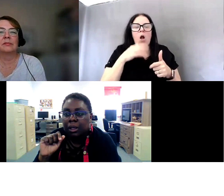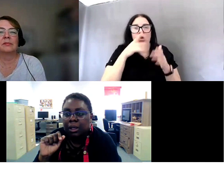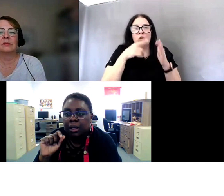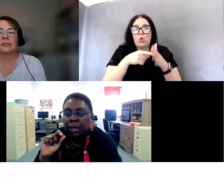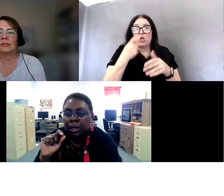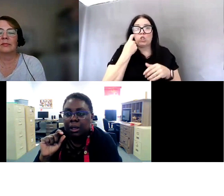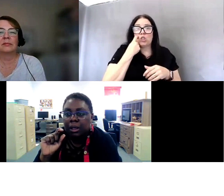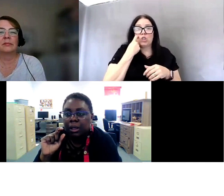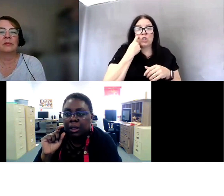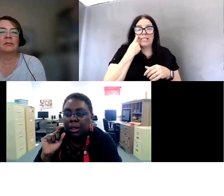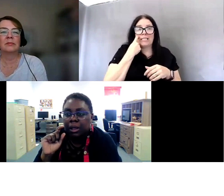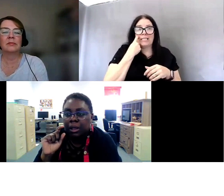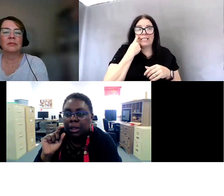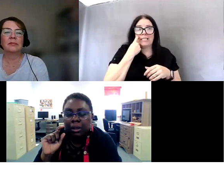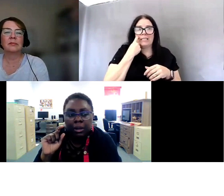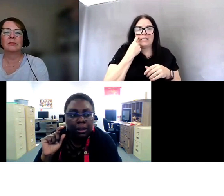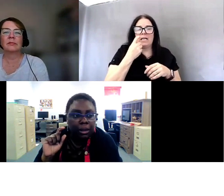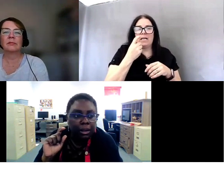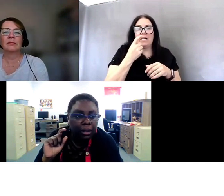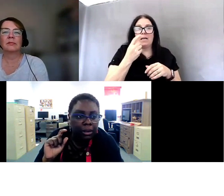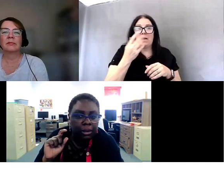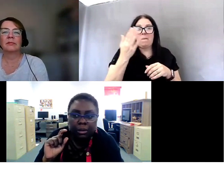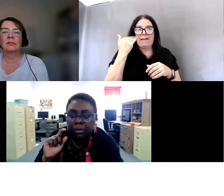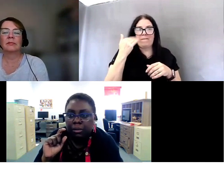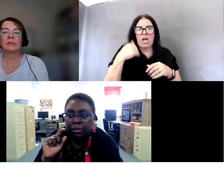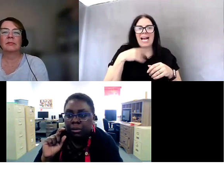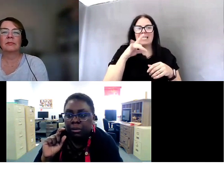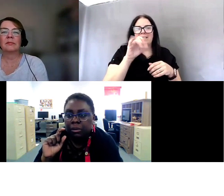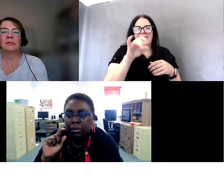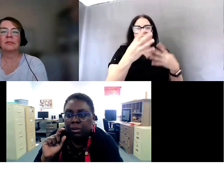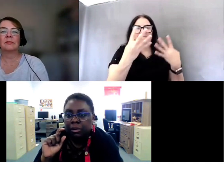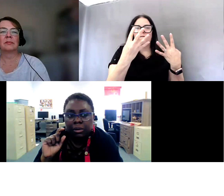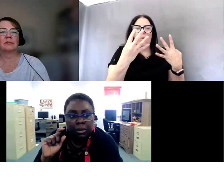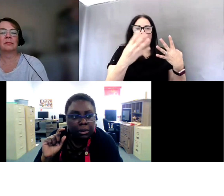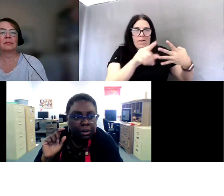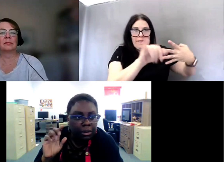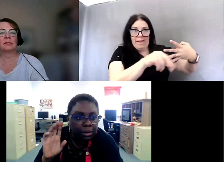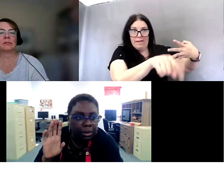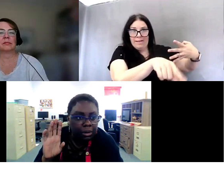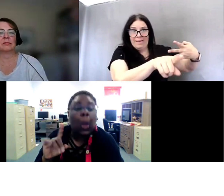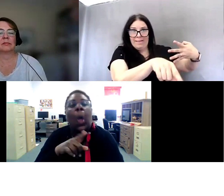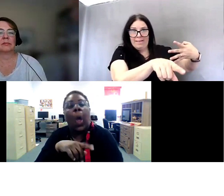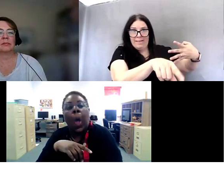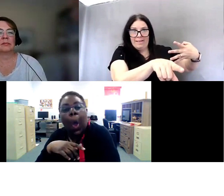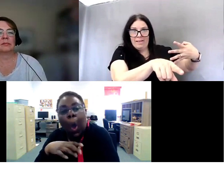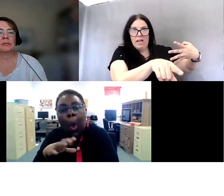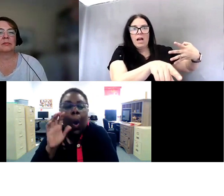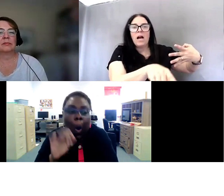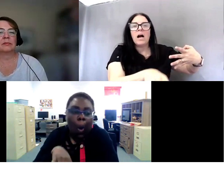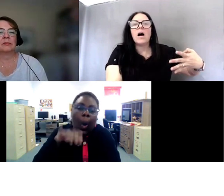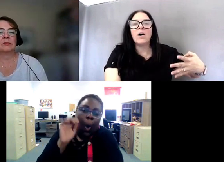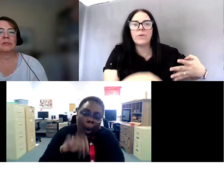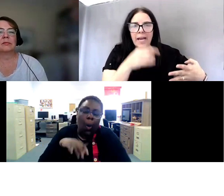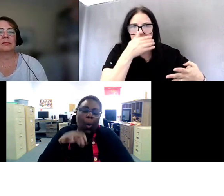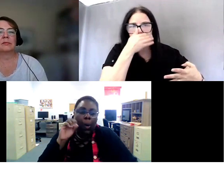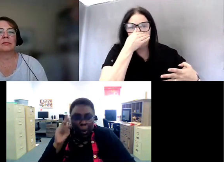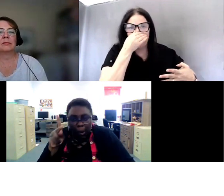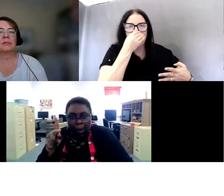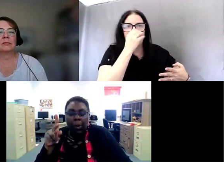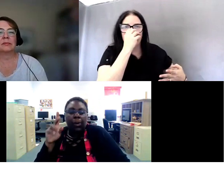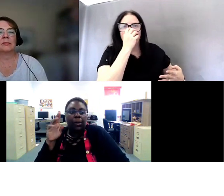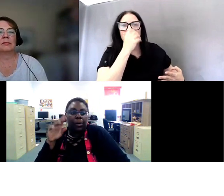saw before, I named the four that are kind of pillars. And in Okay,